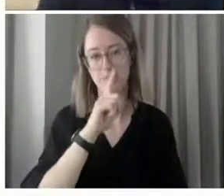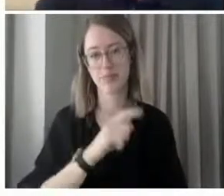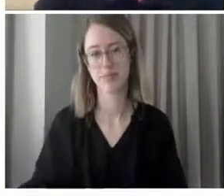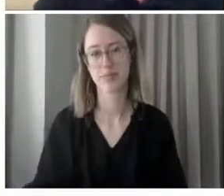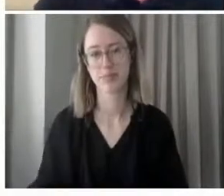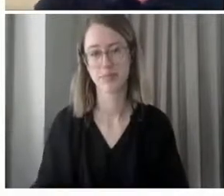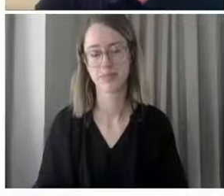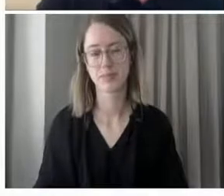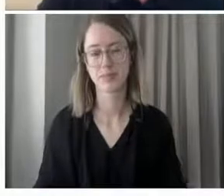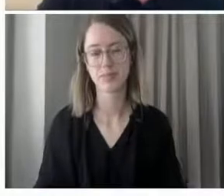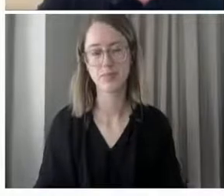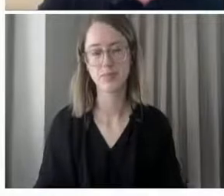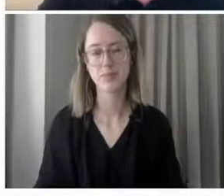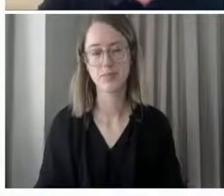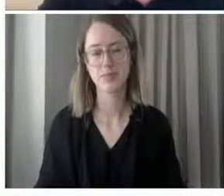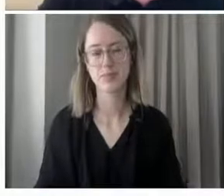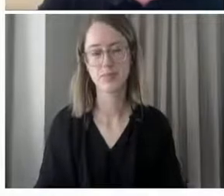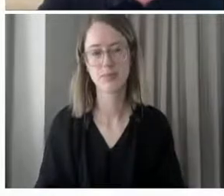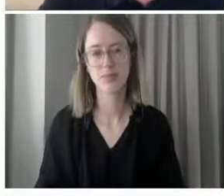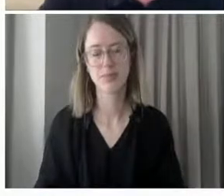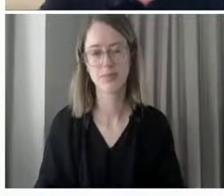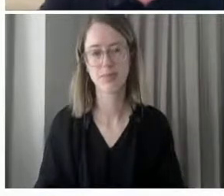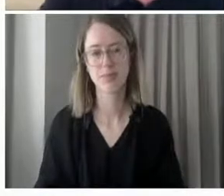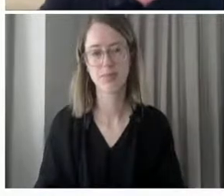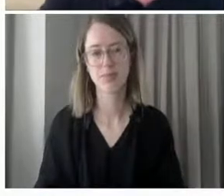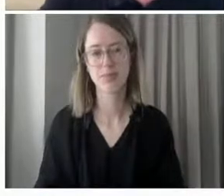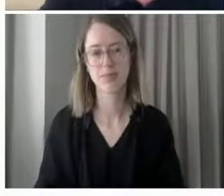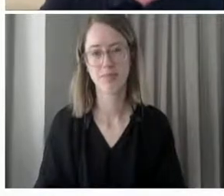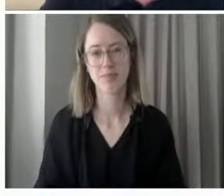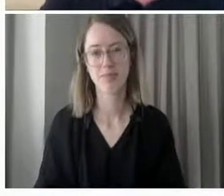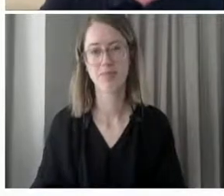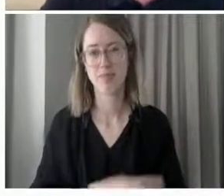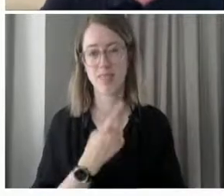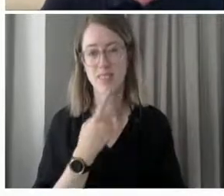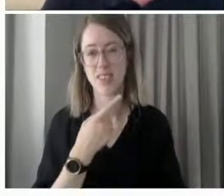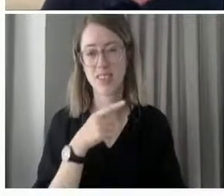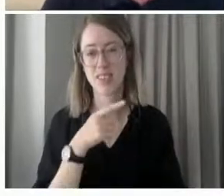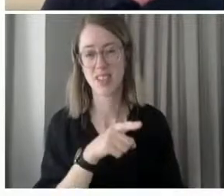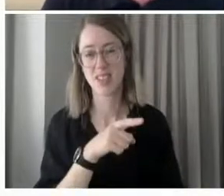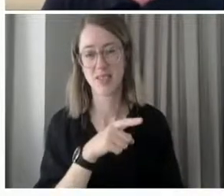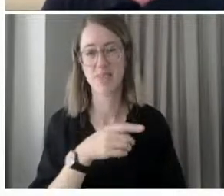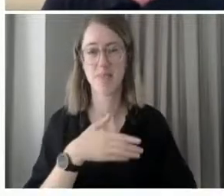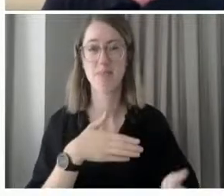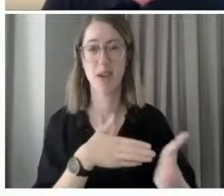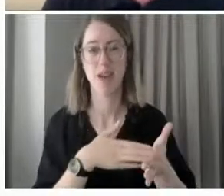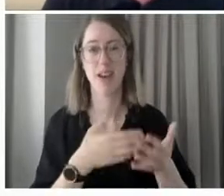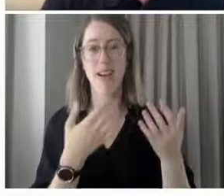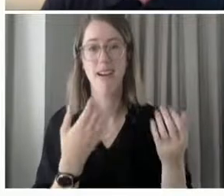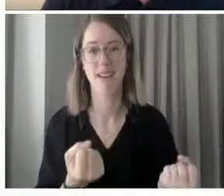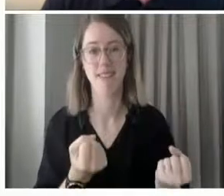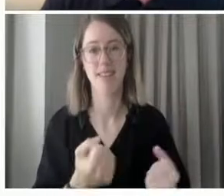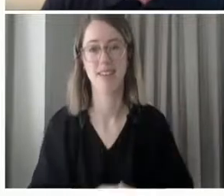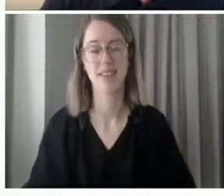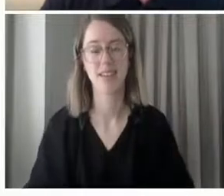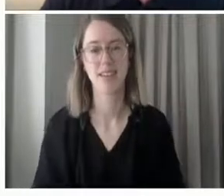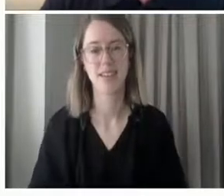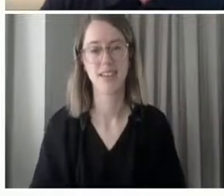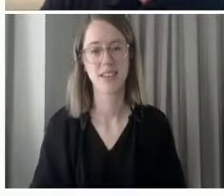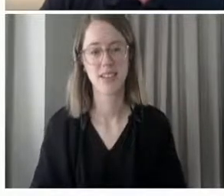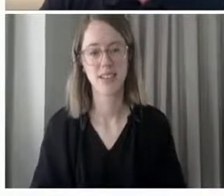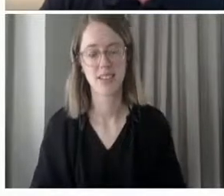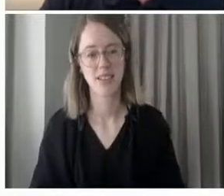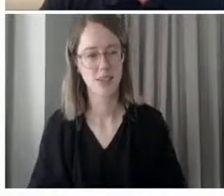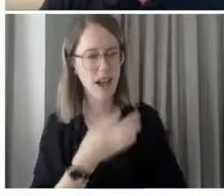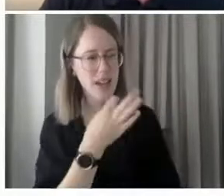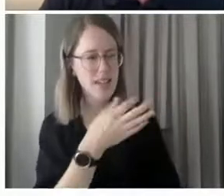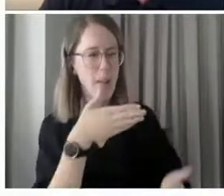273, I think it was, who said that they've been, you know, there's a barrier to attendance. And when we ask them what the